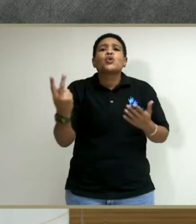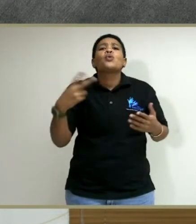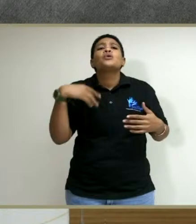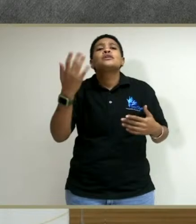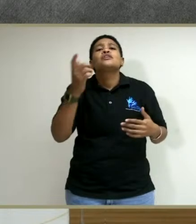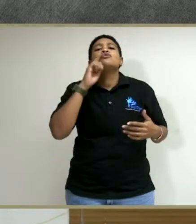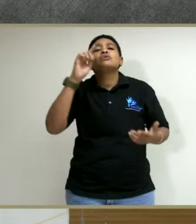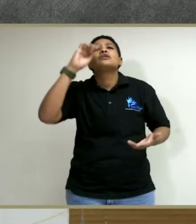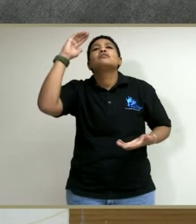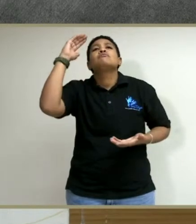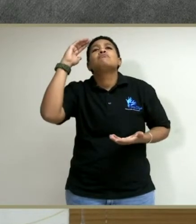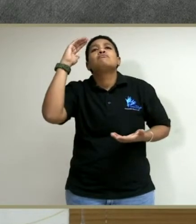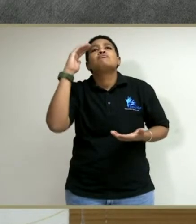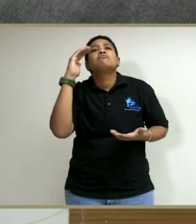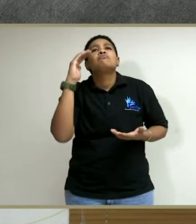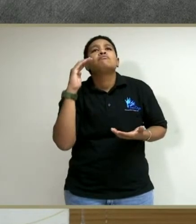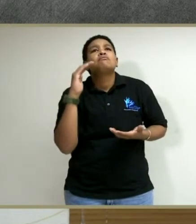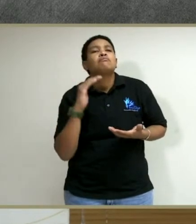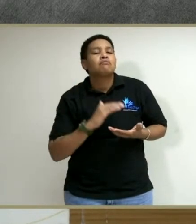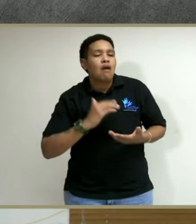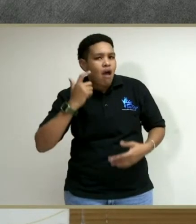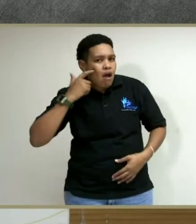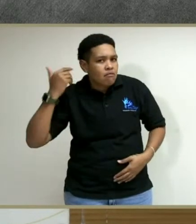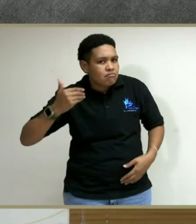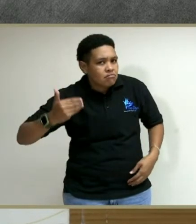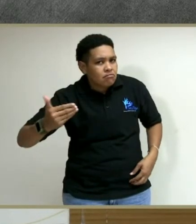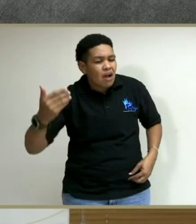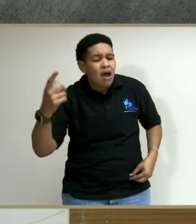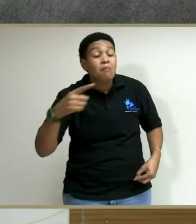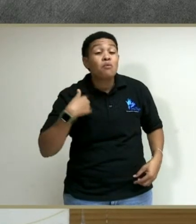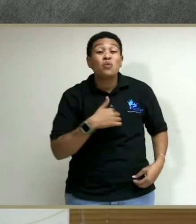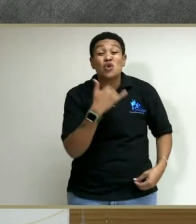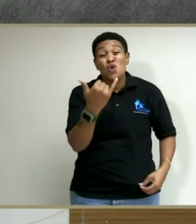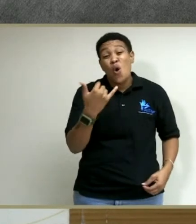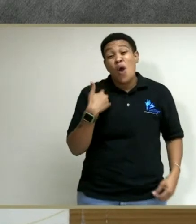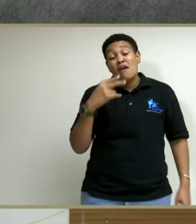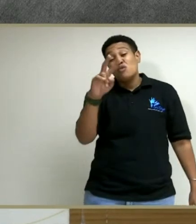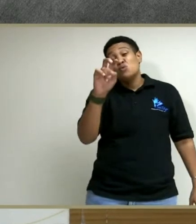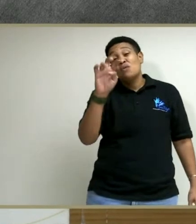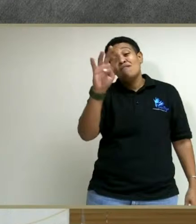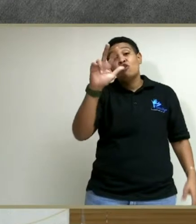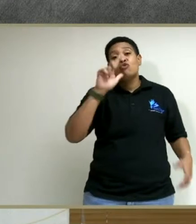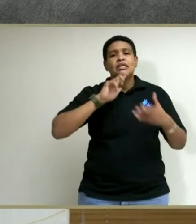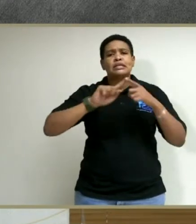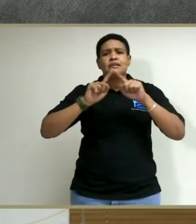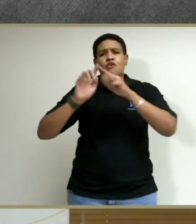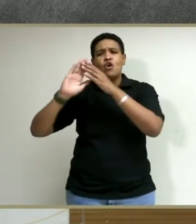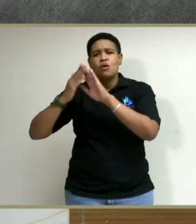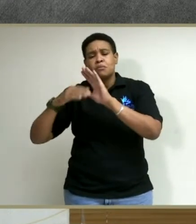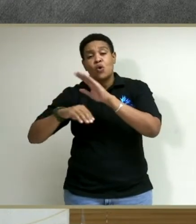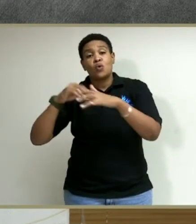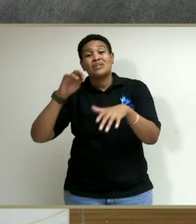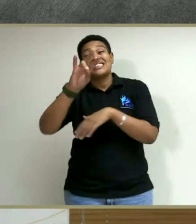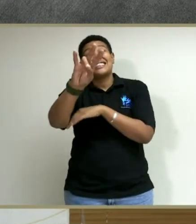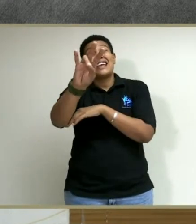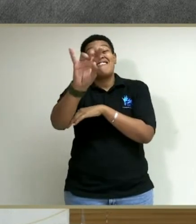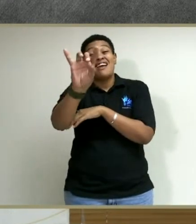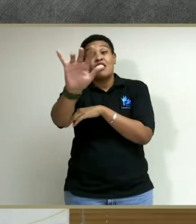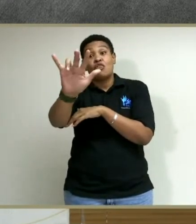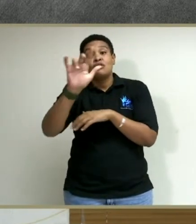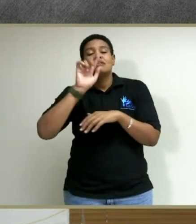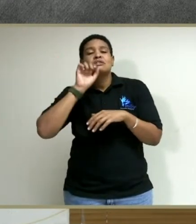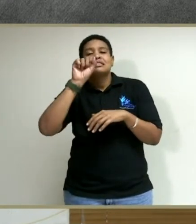been decreasing consistently. We now have 243 communities of the 783